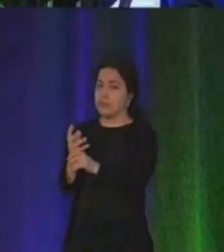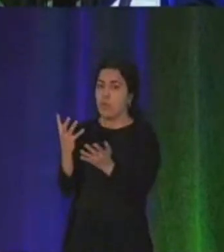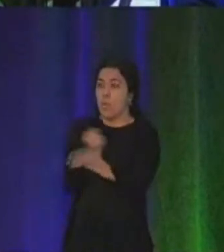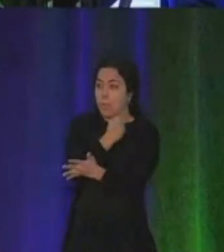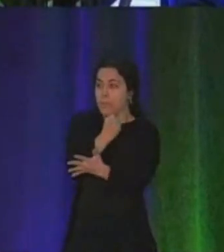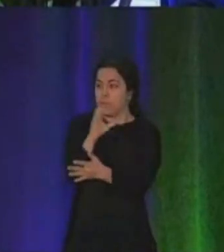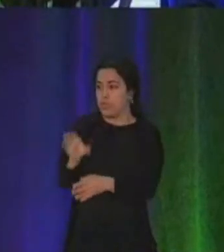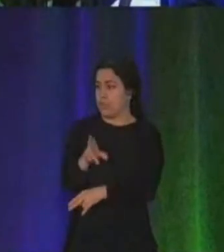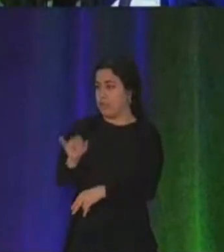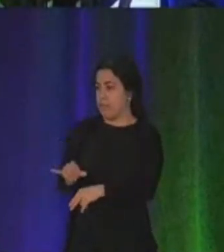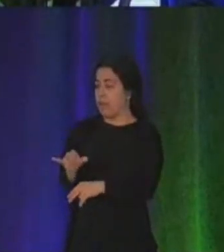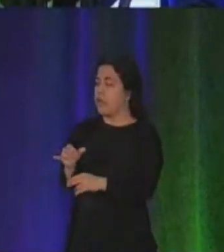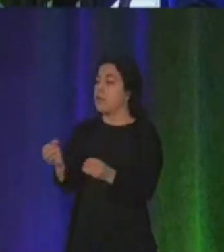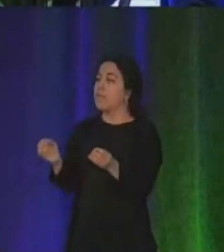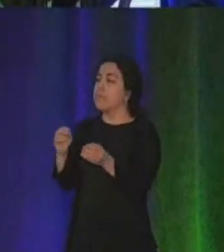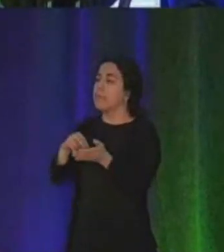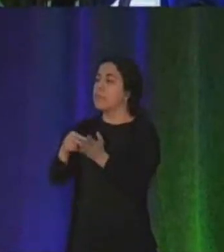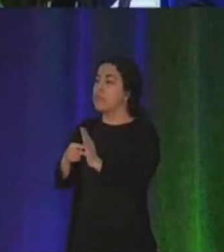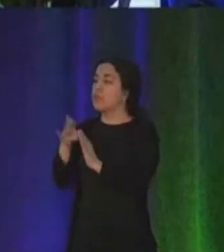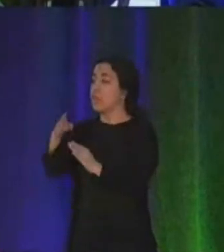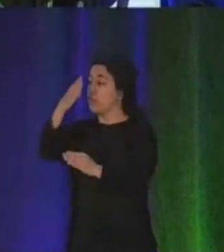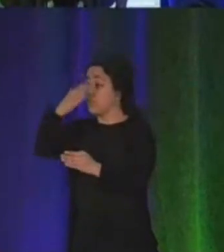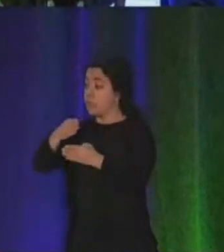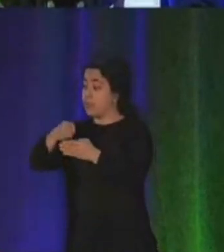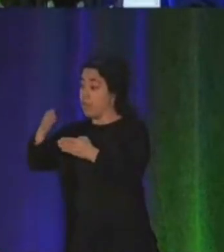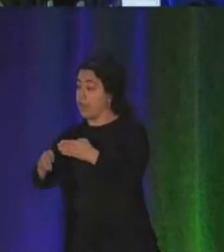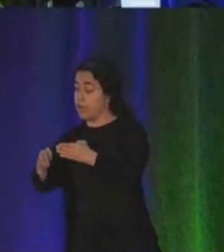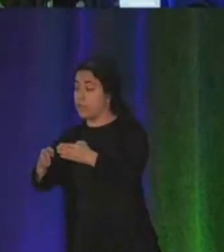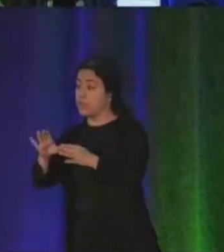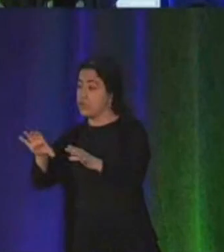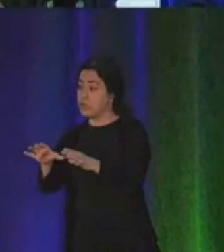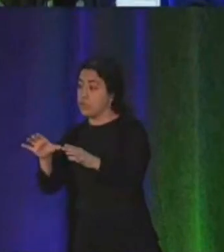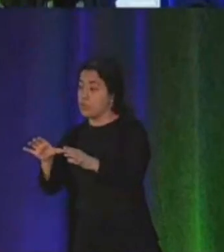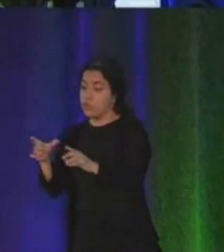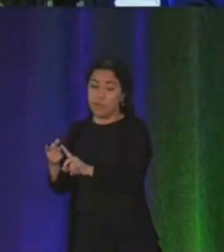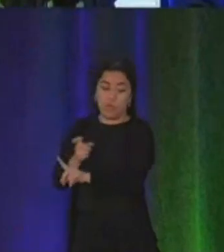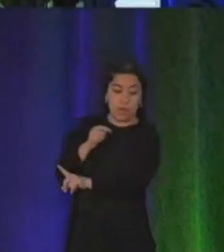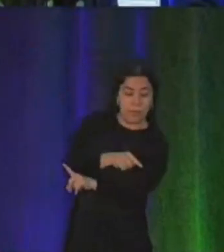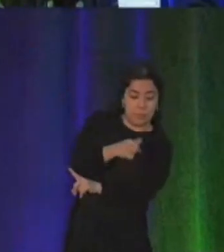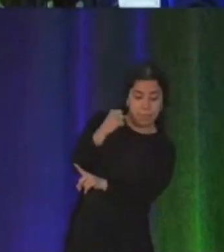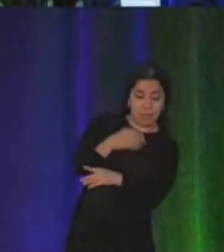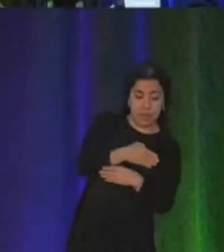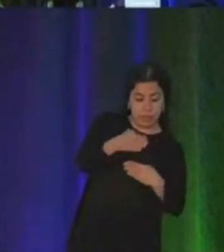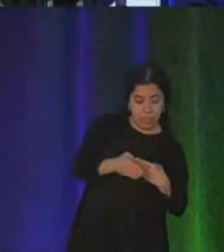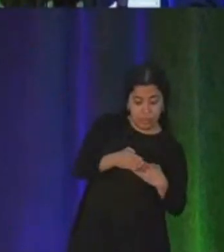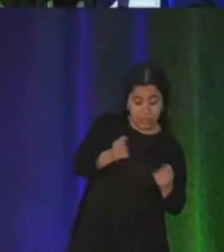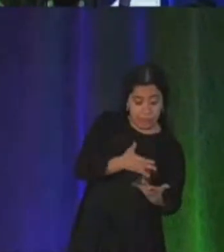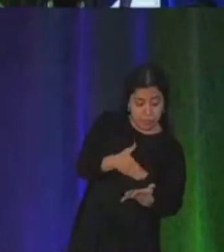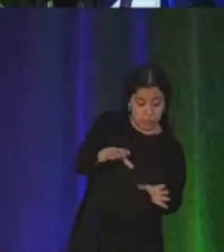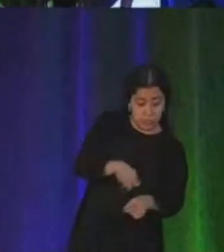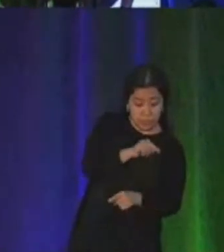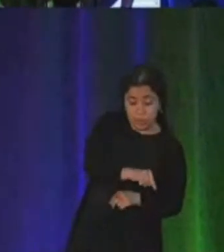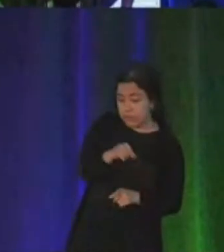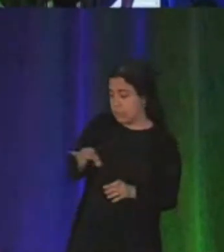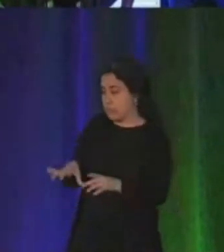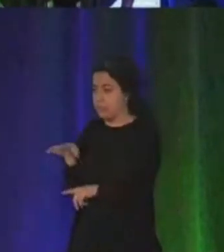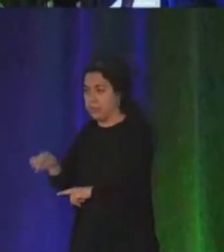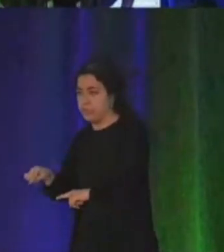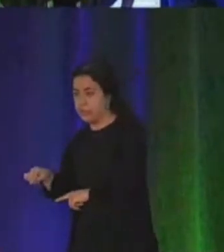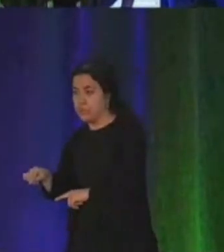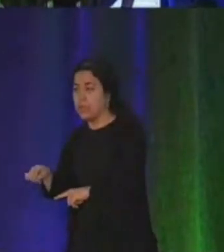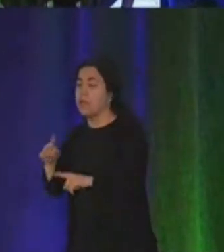render your front end from the backend and do everything you need to do there. But as a side effect, they've gotten a lot more complicated to deploy